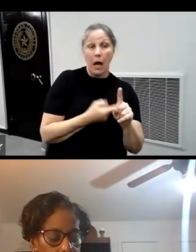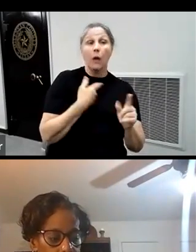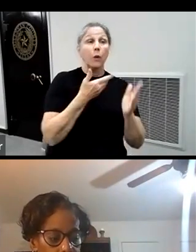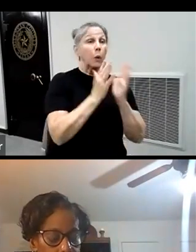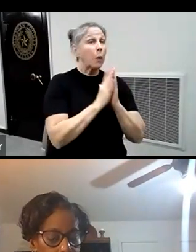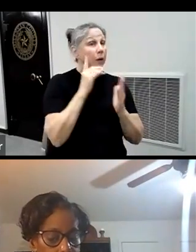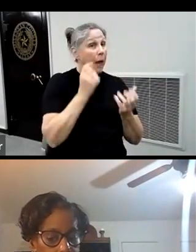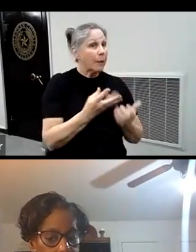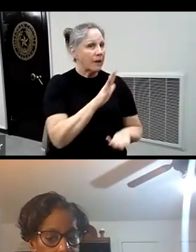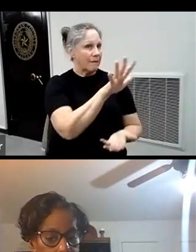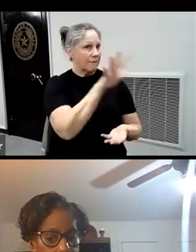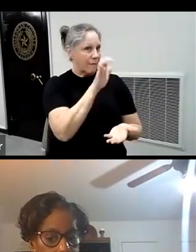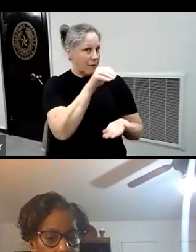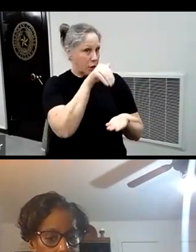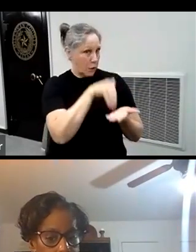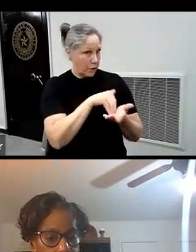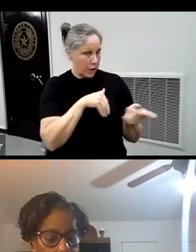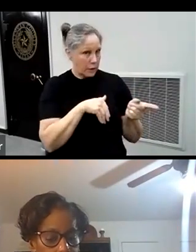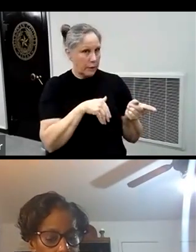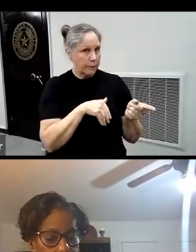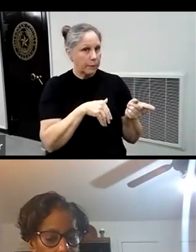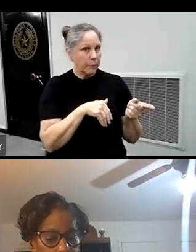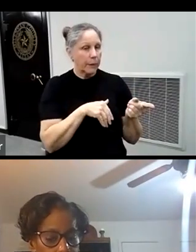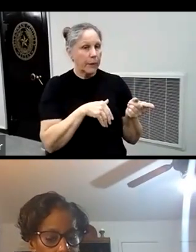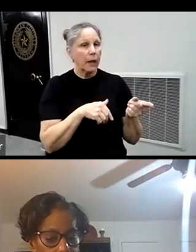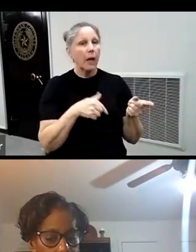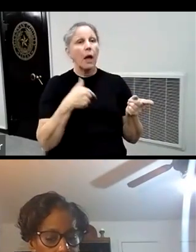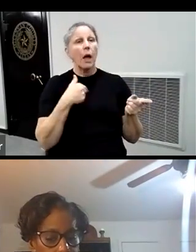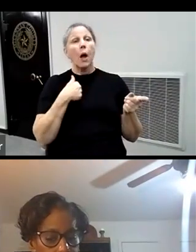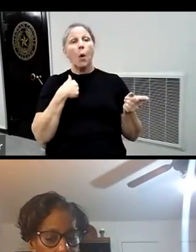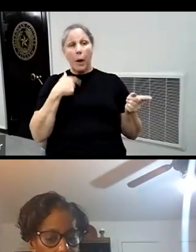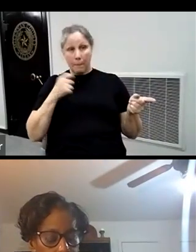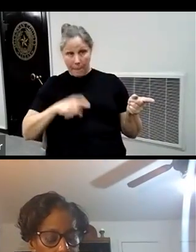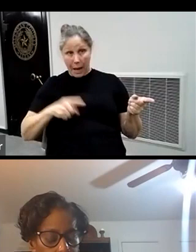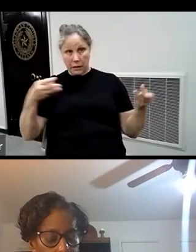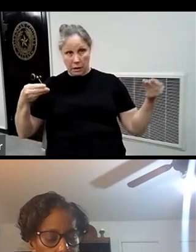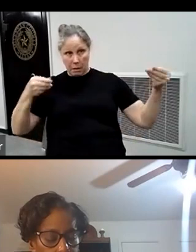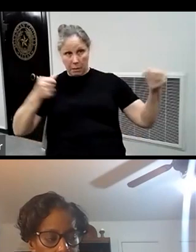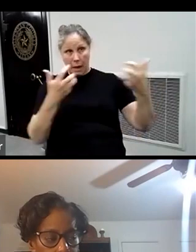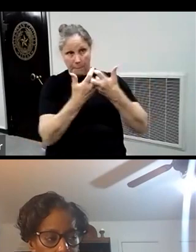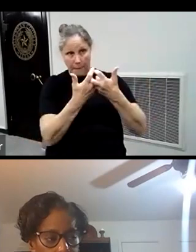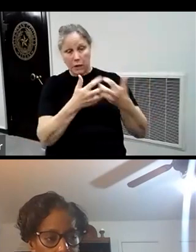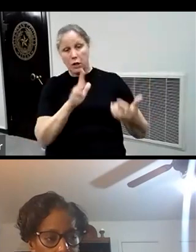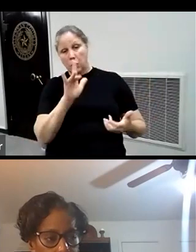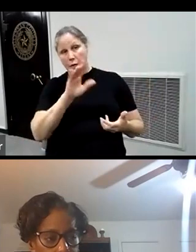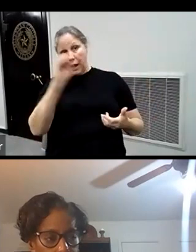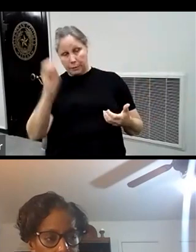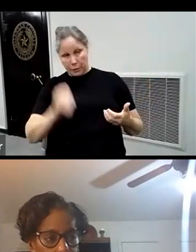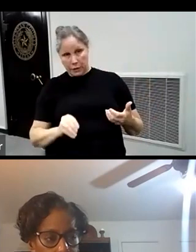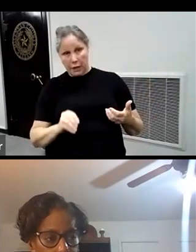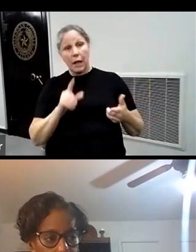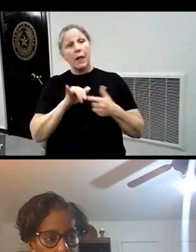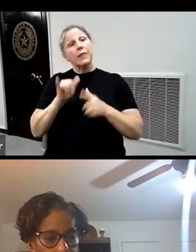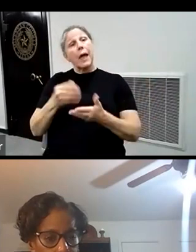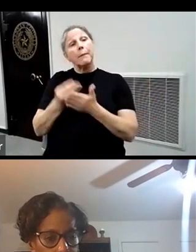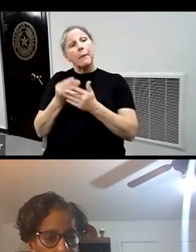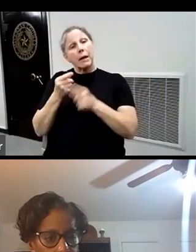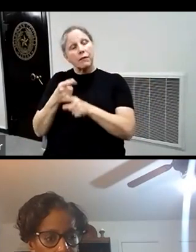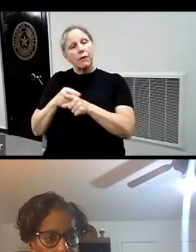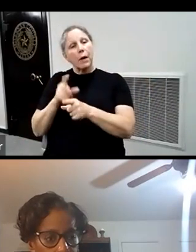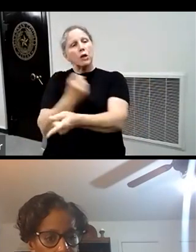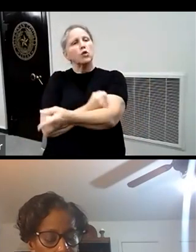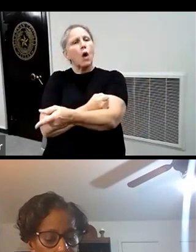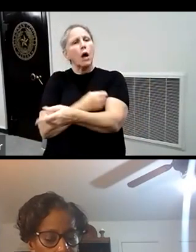$500,000. We have a 25% cash match of in kind, which would be provided through our drug